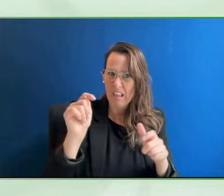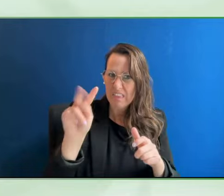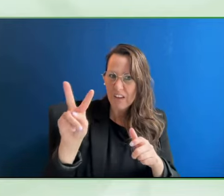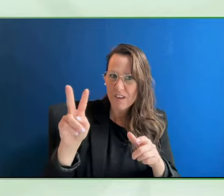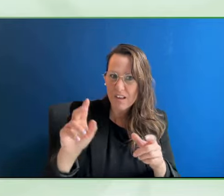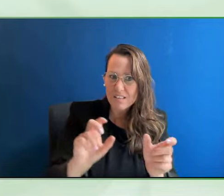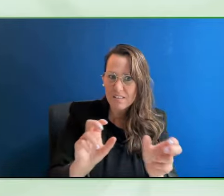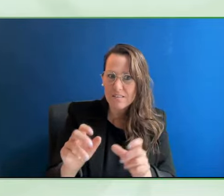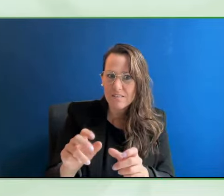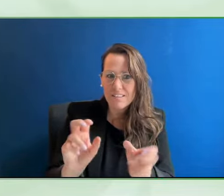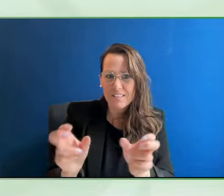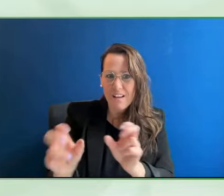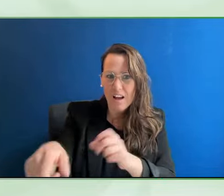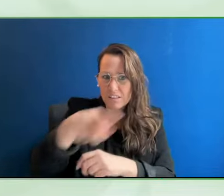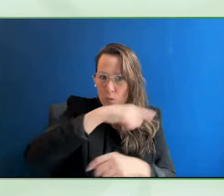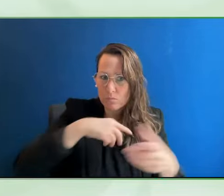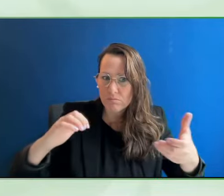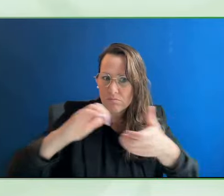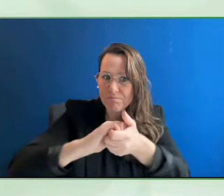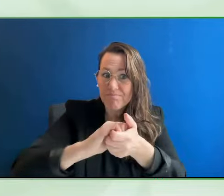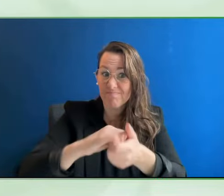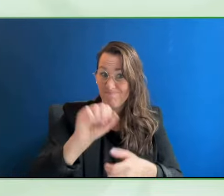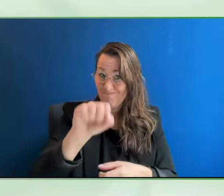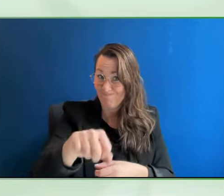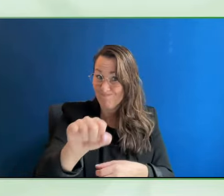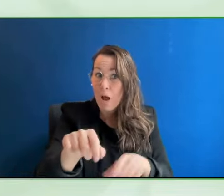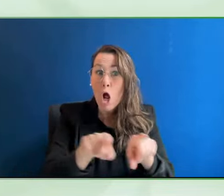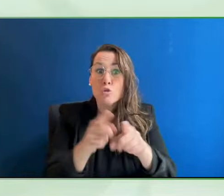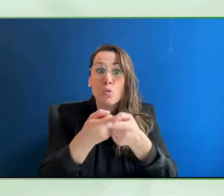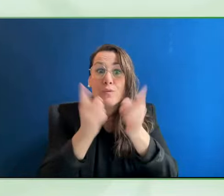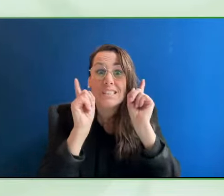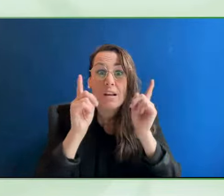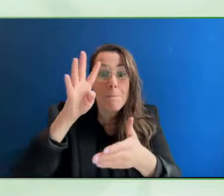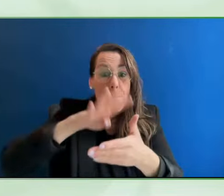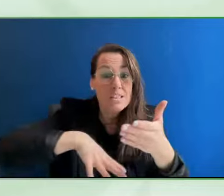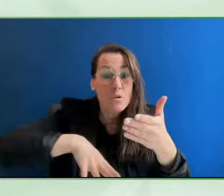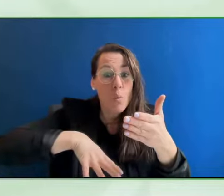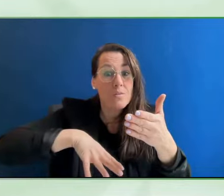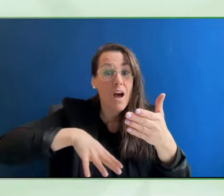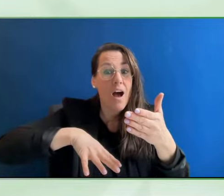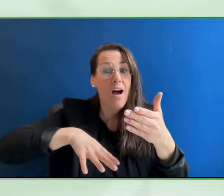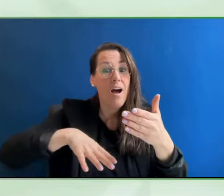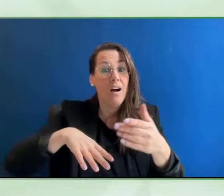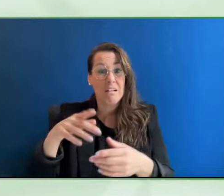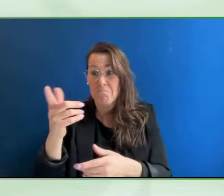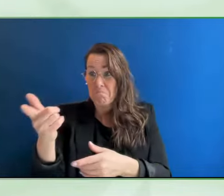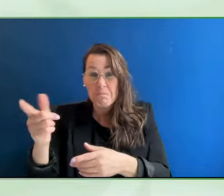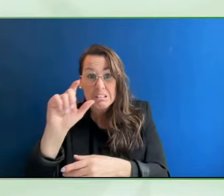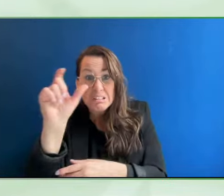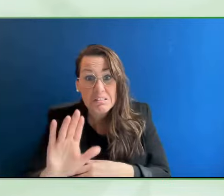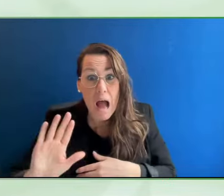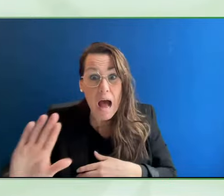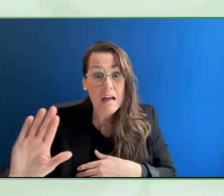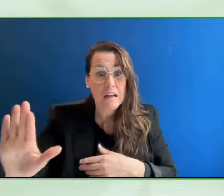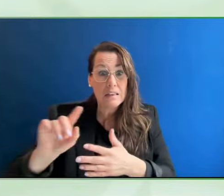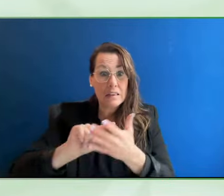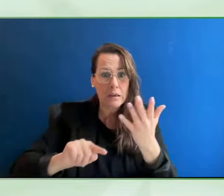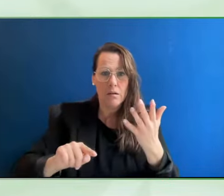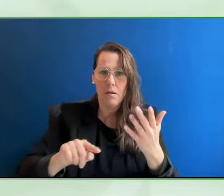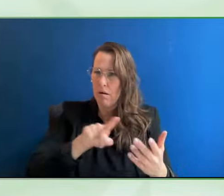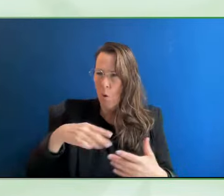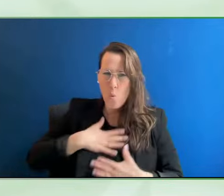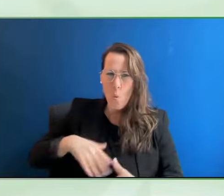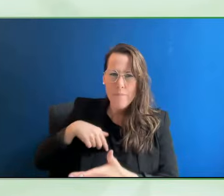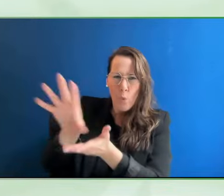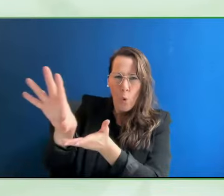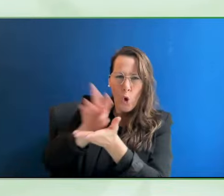very important. And what are the next steps for us, ORF, concerning news? Yes, the next